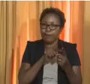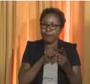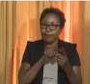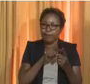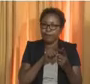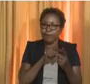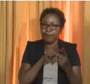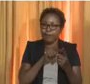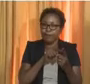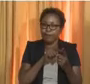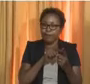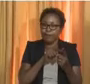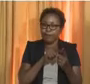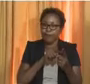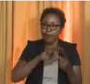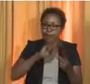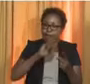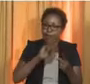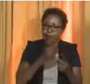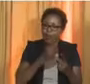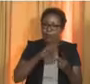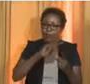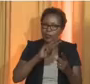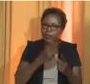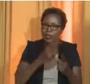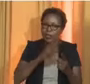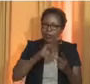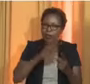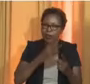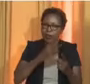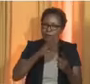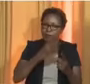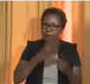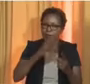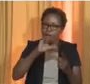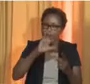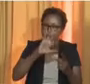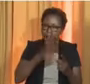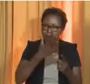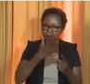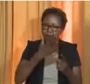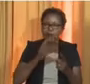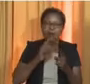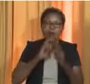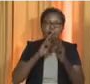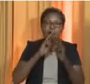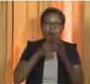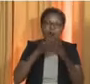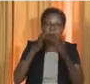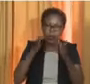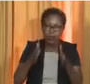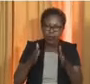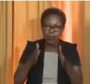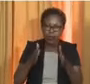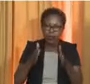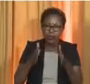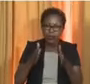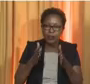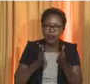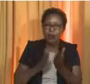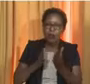The first, second, third, fourth, and fifth respondents, represented by Mr. Nelson